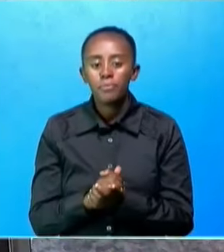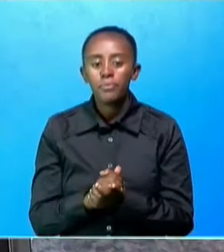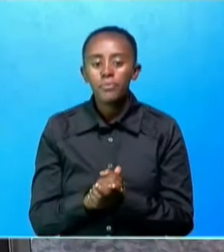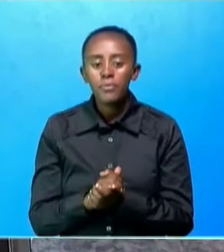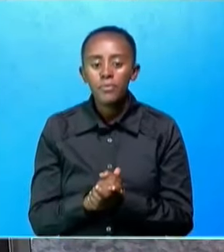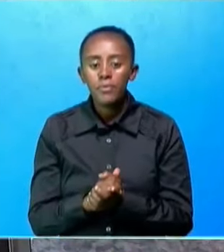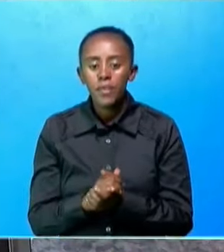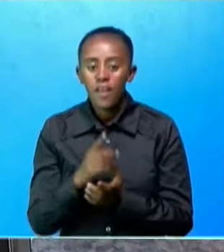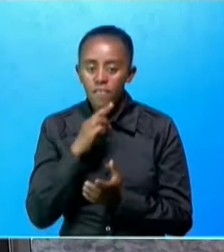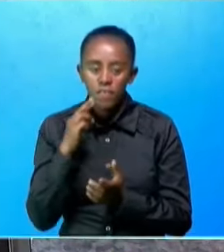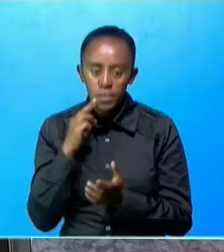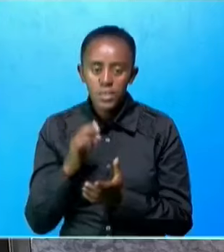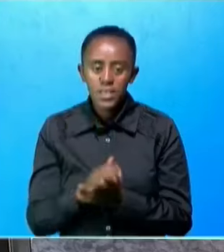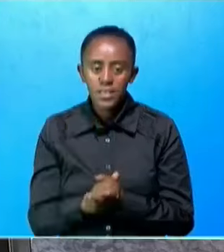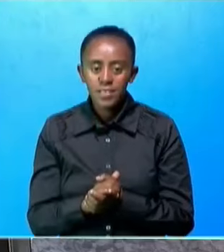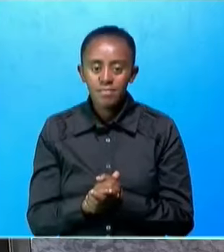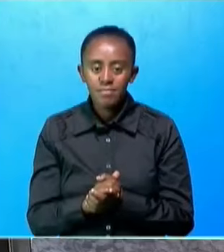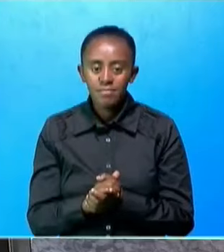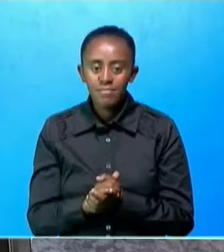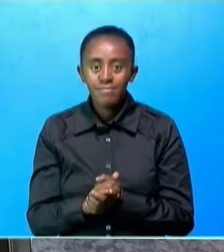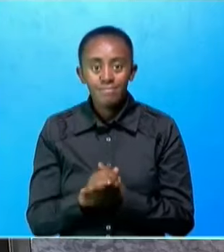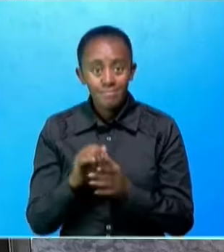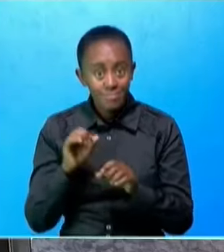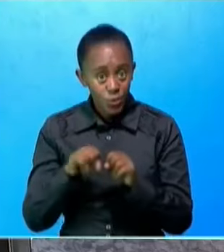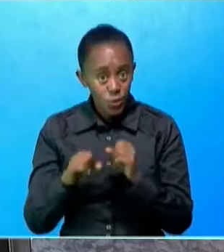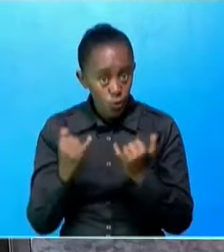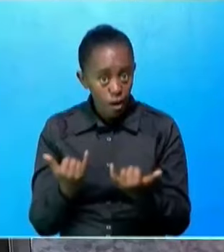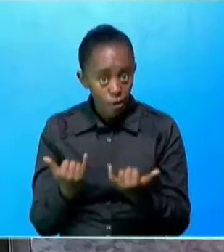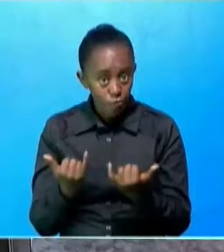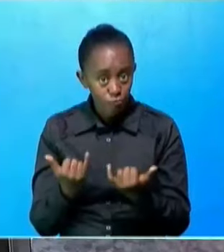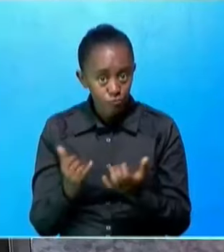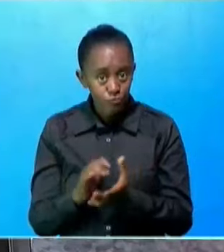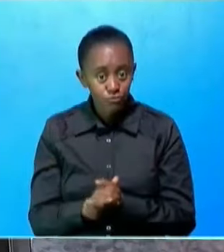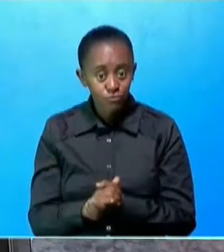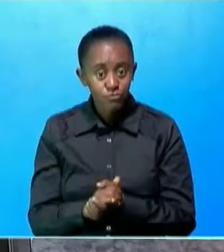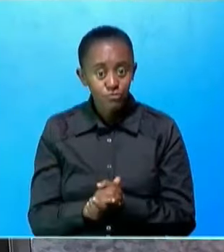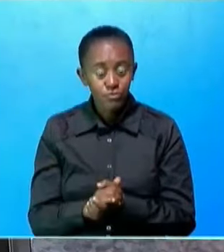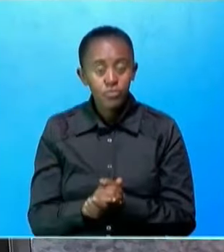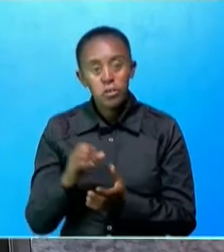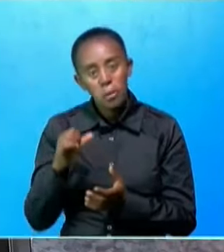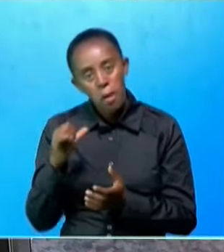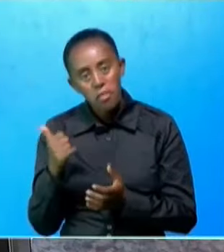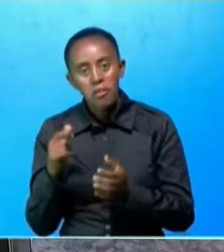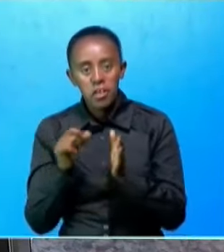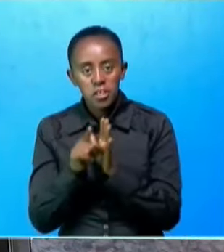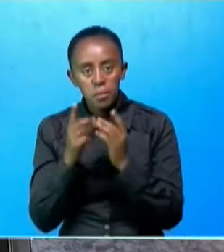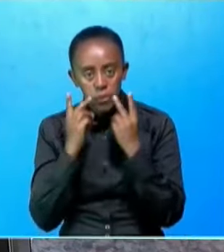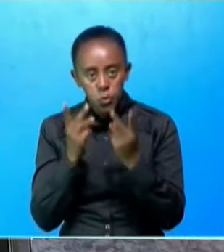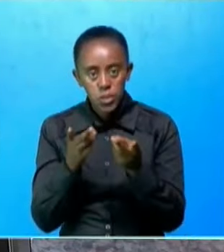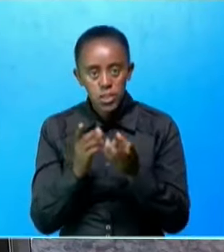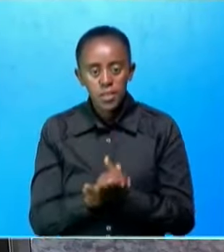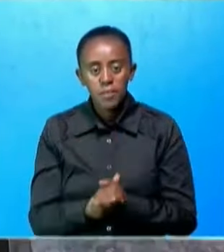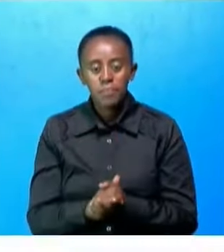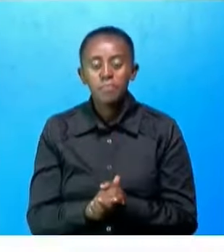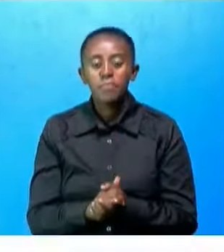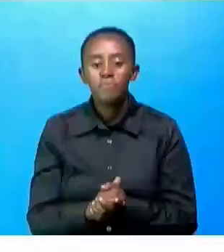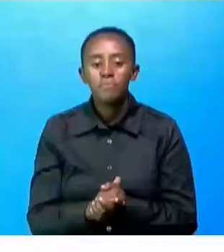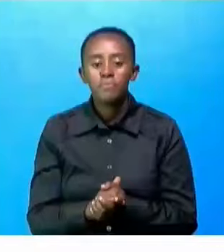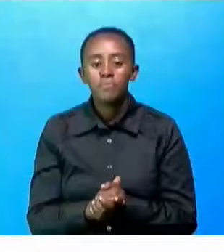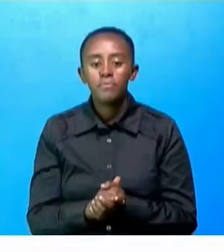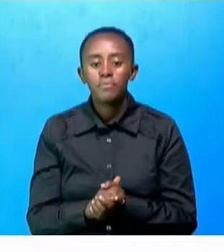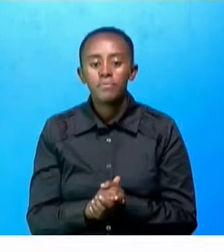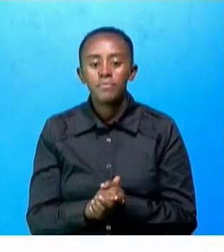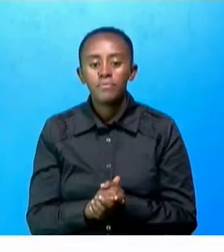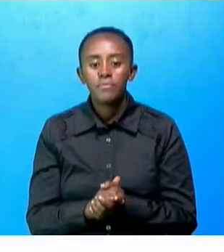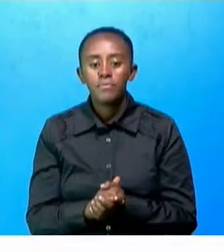verbs. Good. So now, some other examples, right? Yeah. Eat